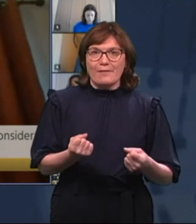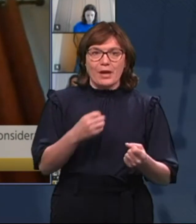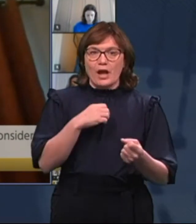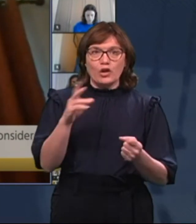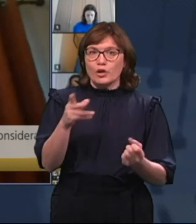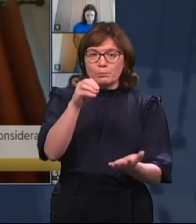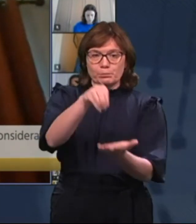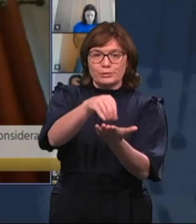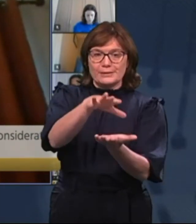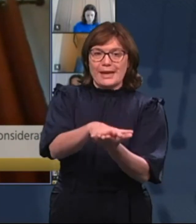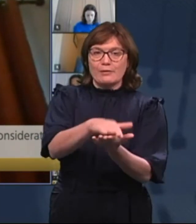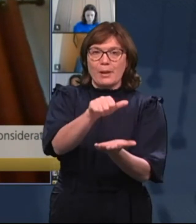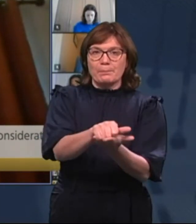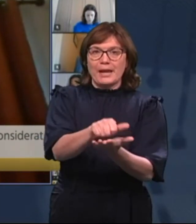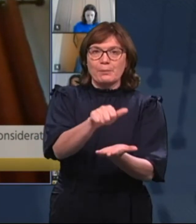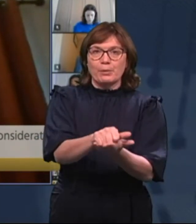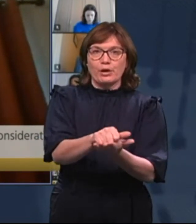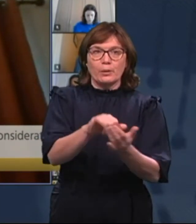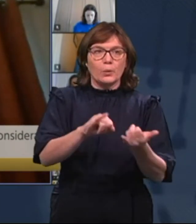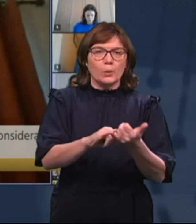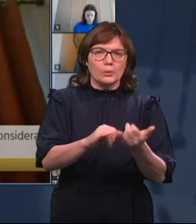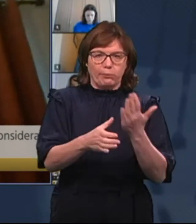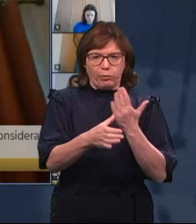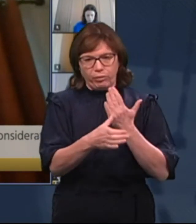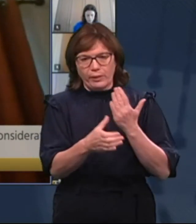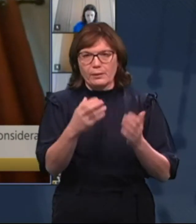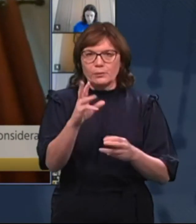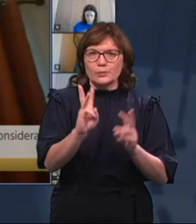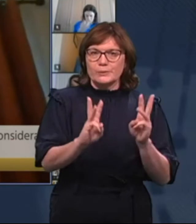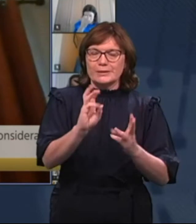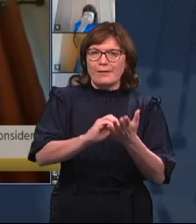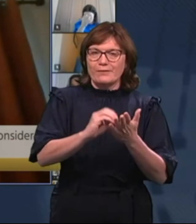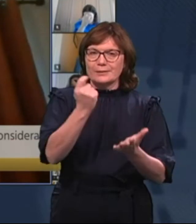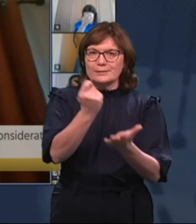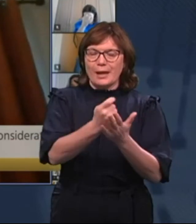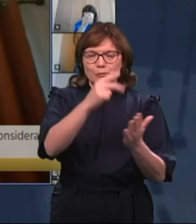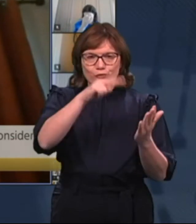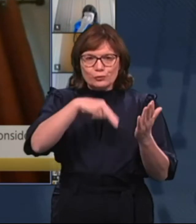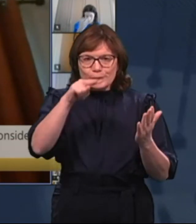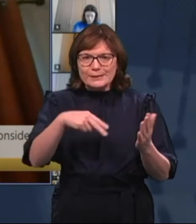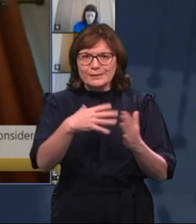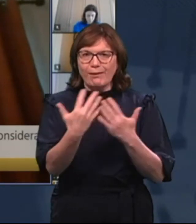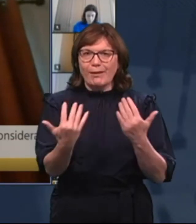paper. I don't think who would have the time to read it even. So there isn't that